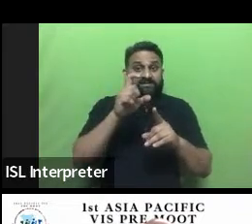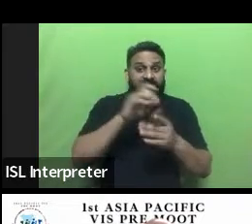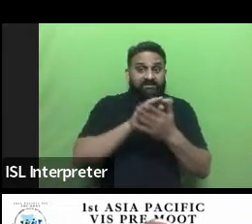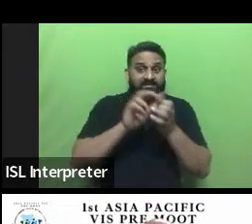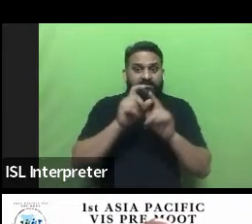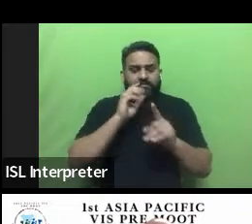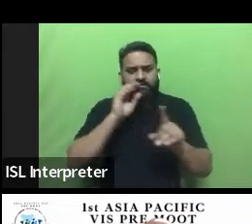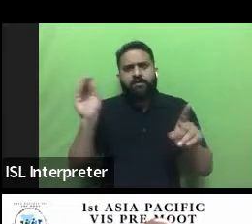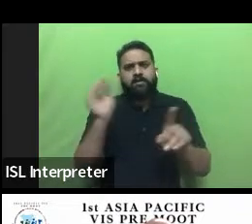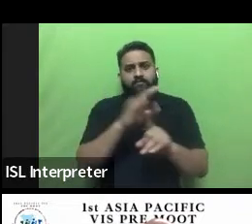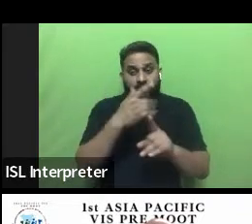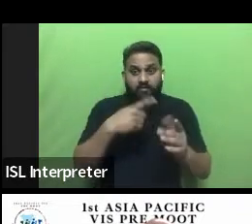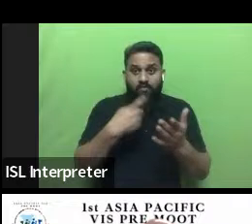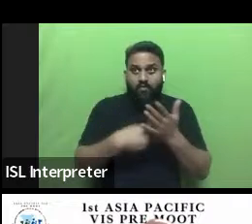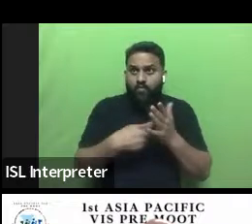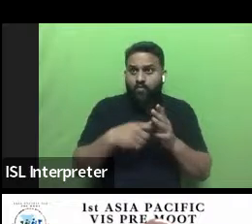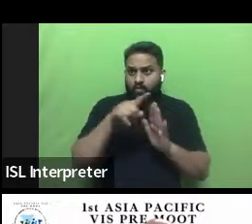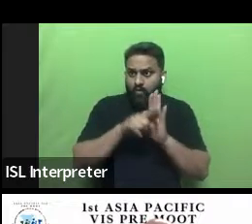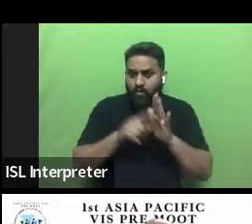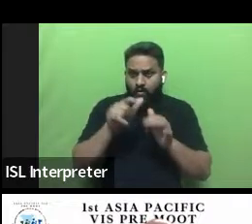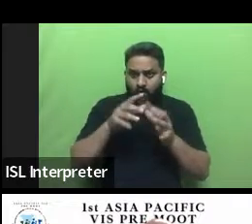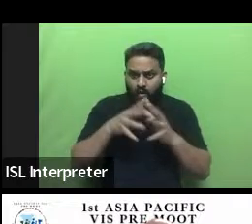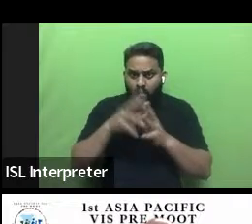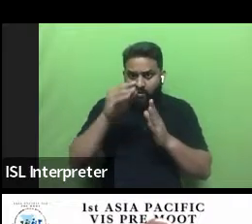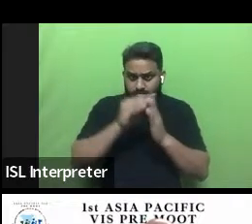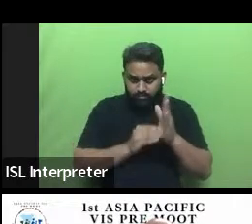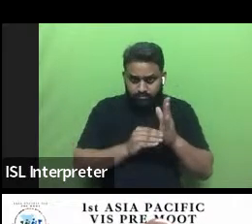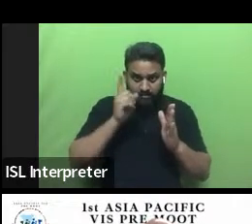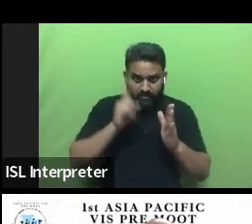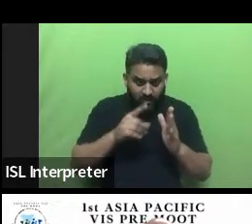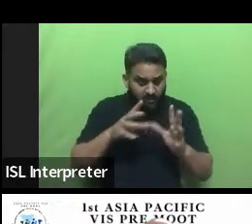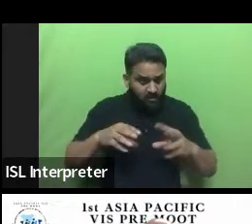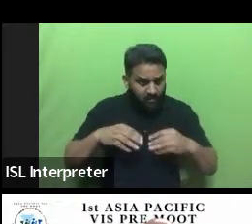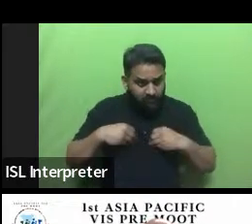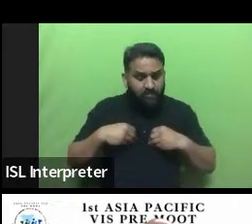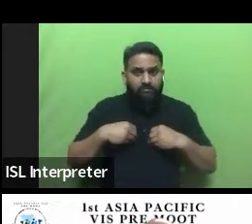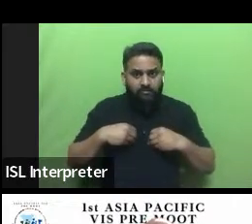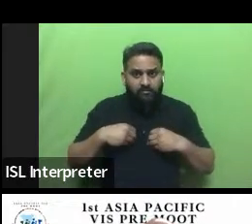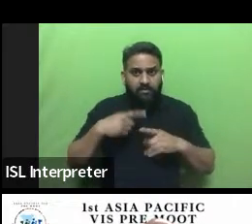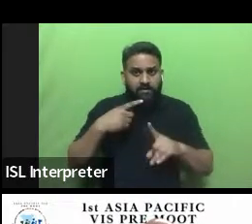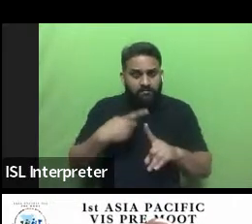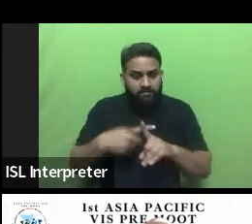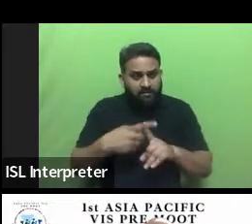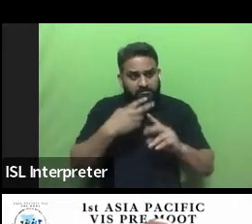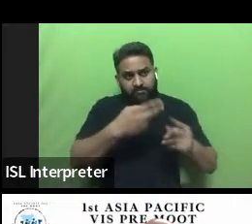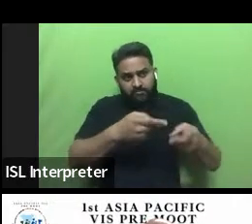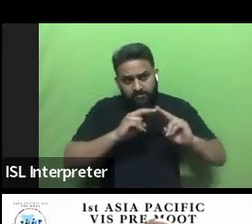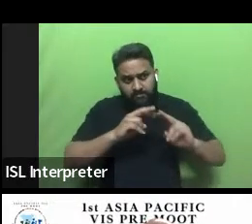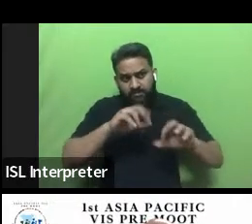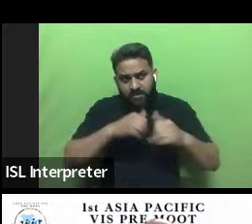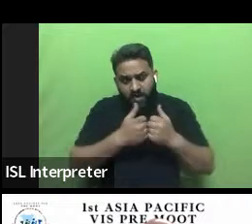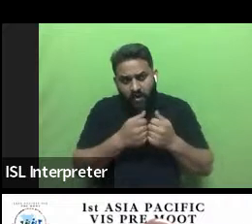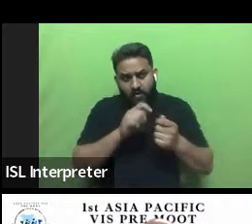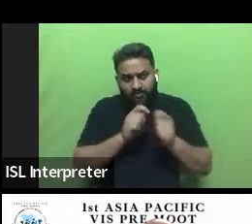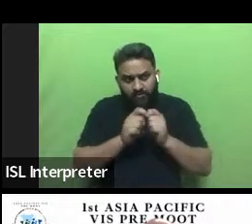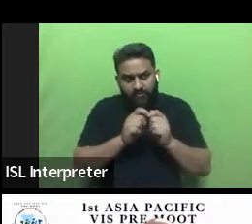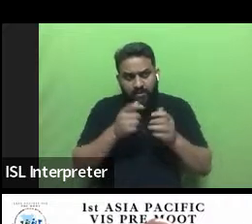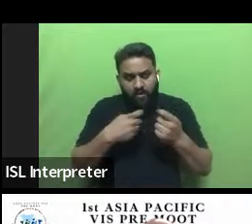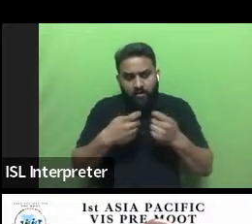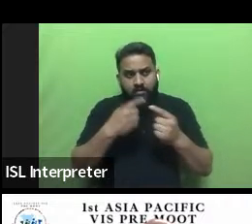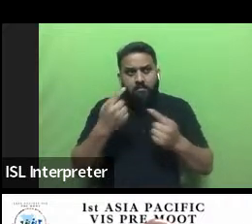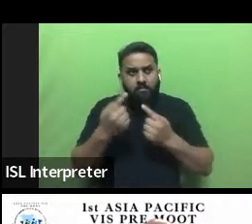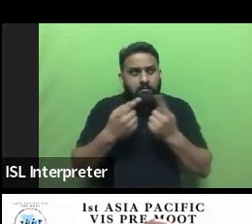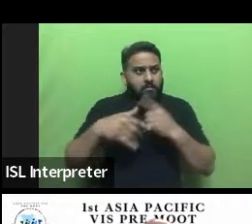legal terms of the contract would have to be adapted to suit the respondent's changing commercial and political